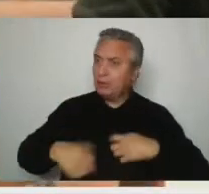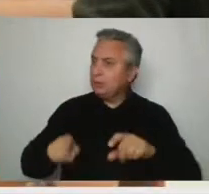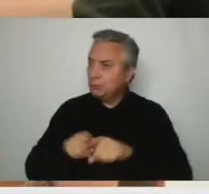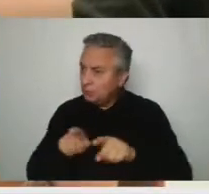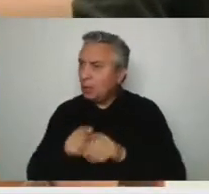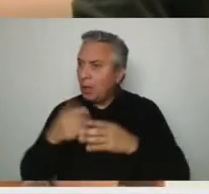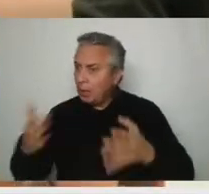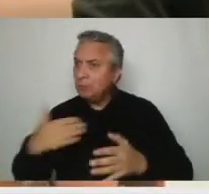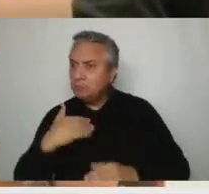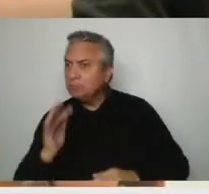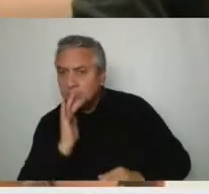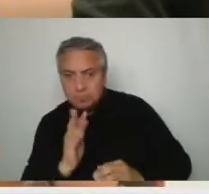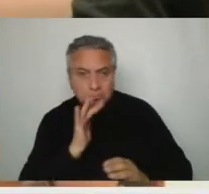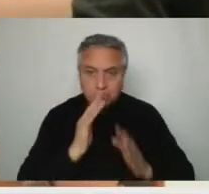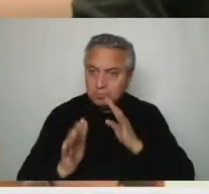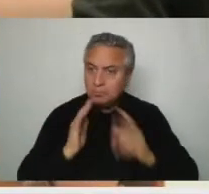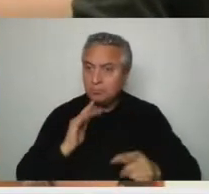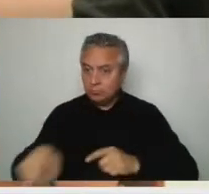interesting